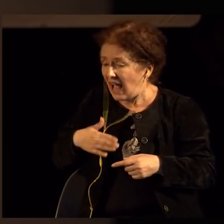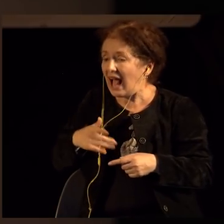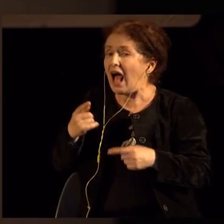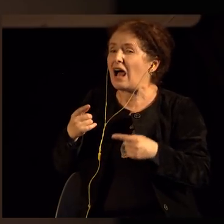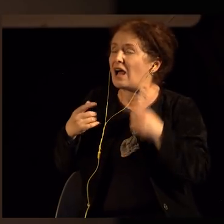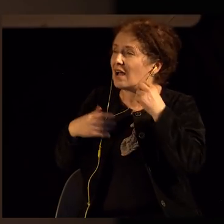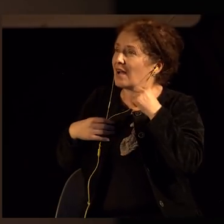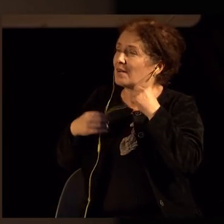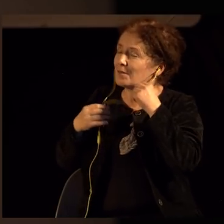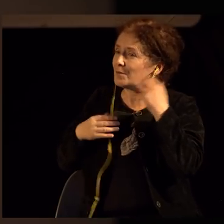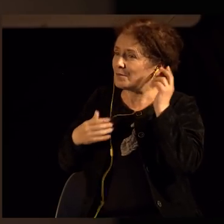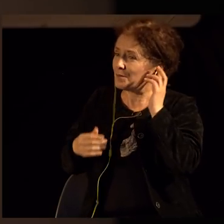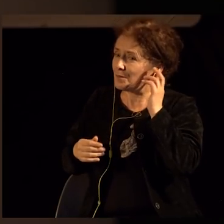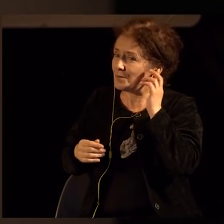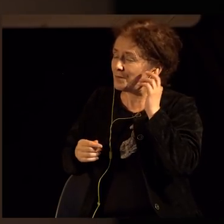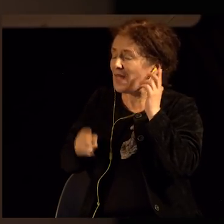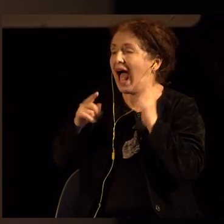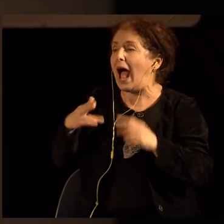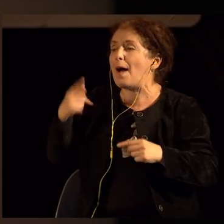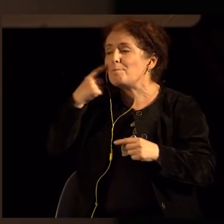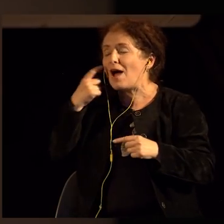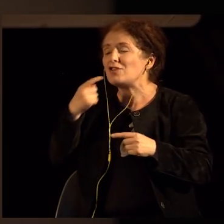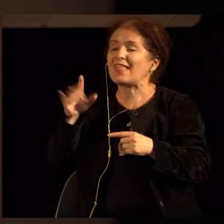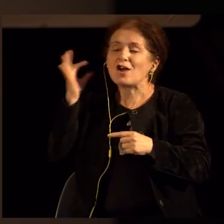and a lot of the times not to themselves either.